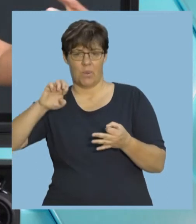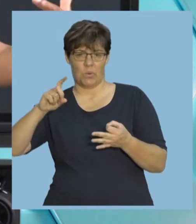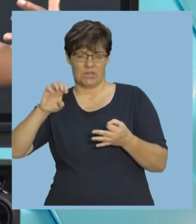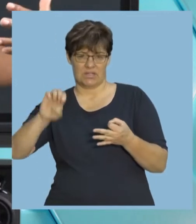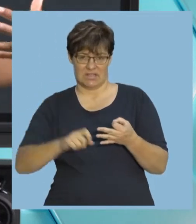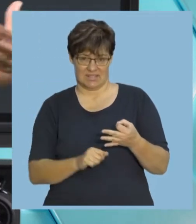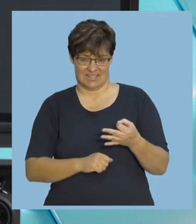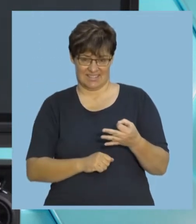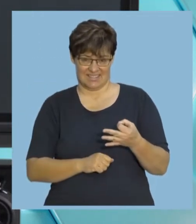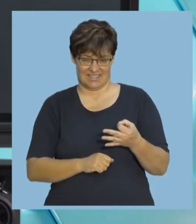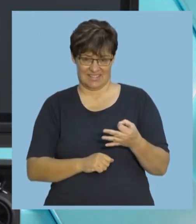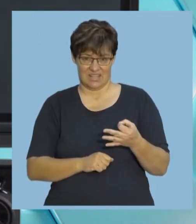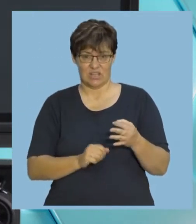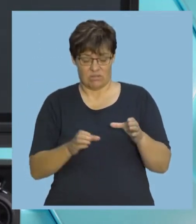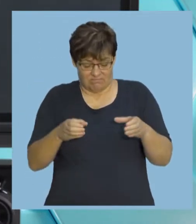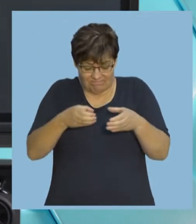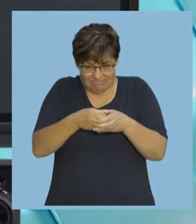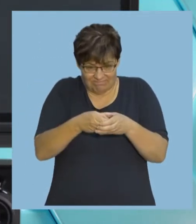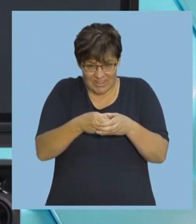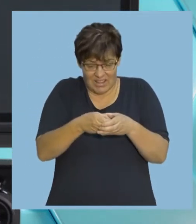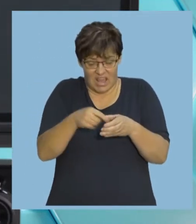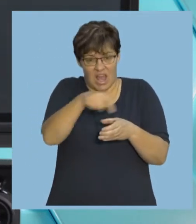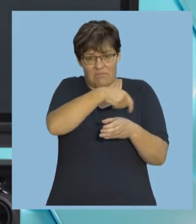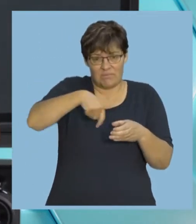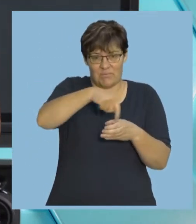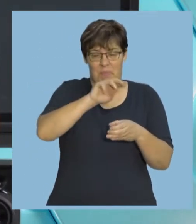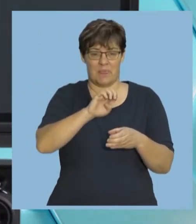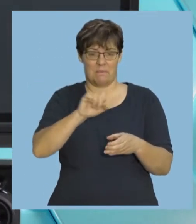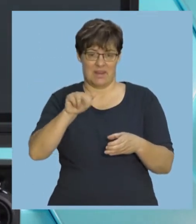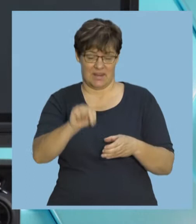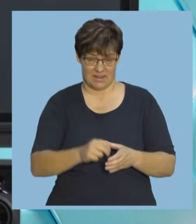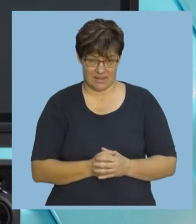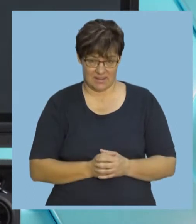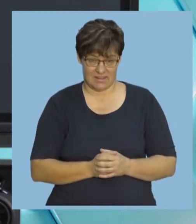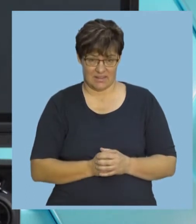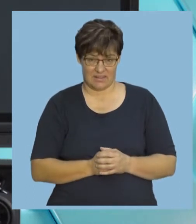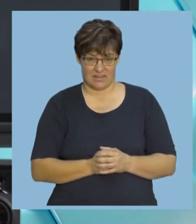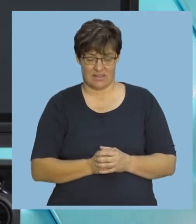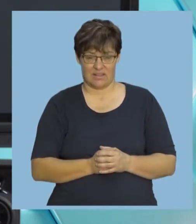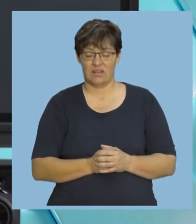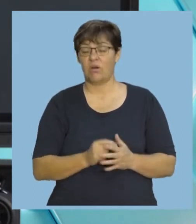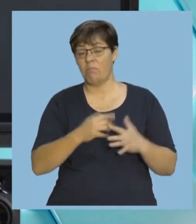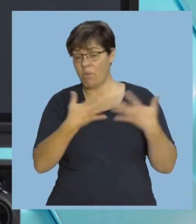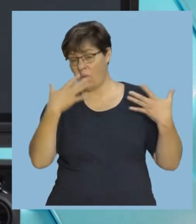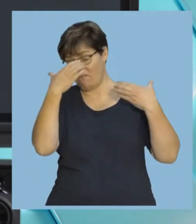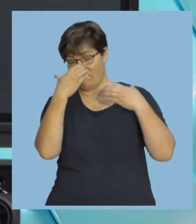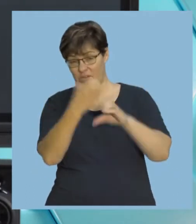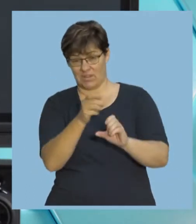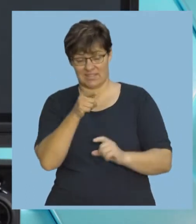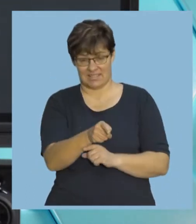get the cluster around the mean. Okay, so but the focus today will be mainly